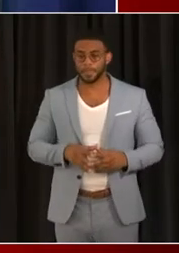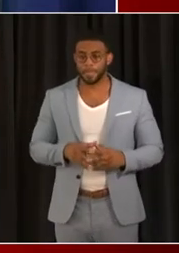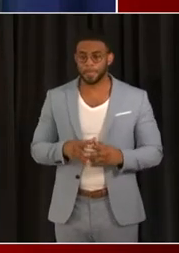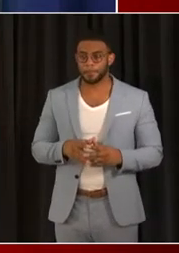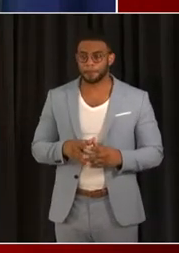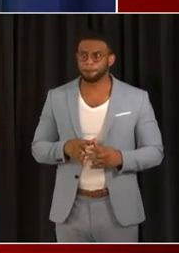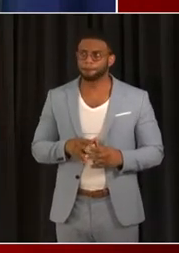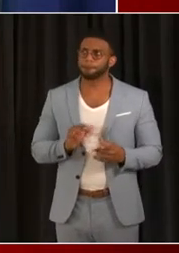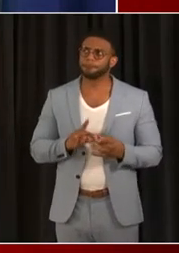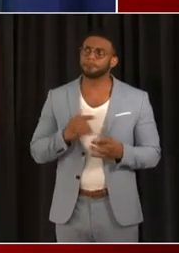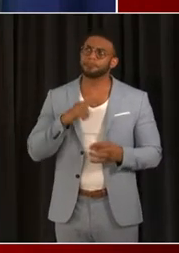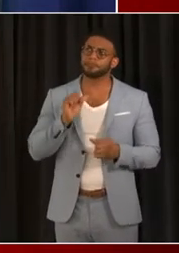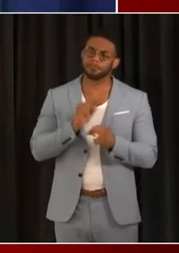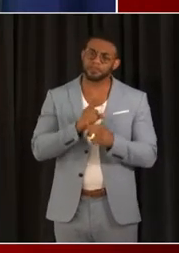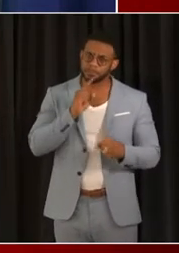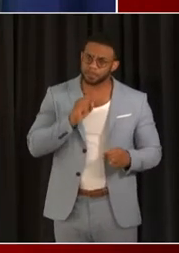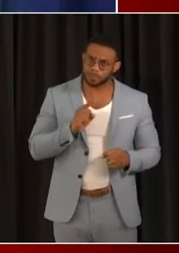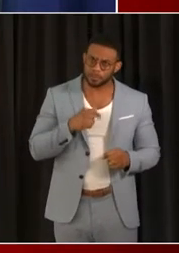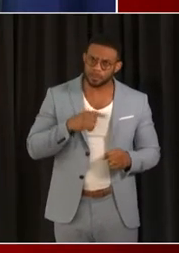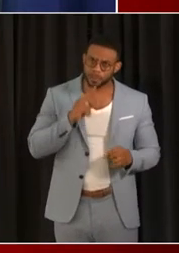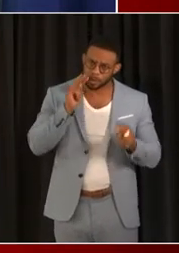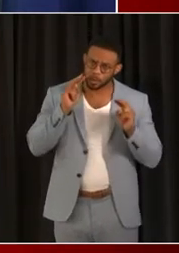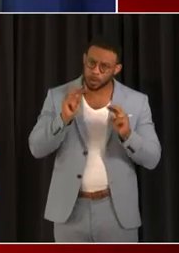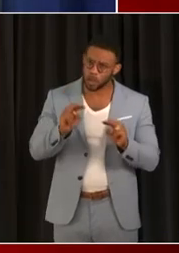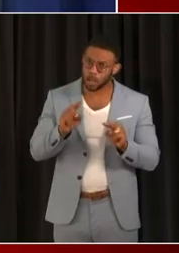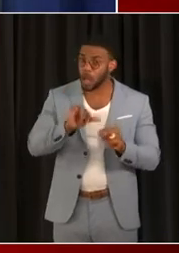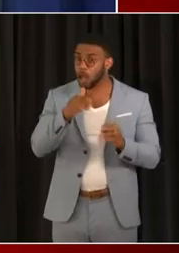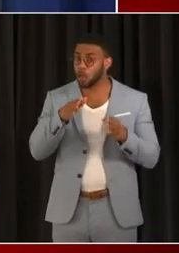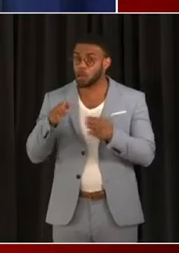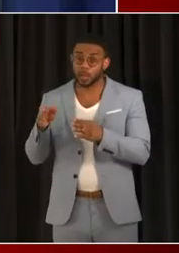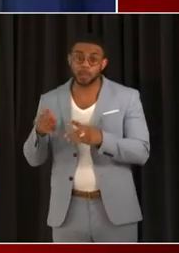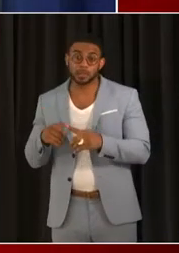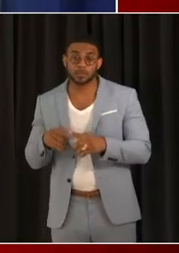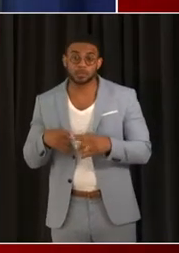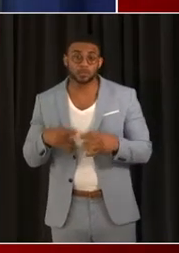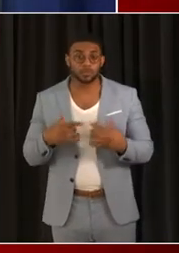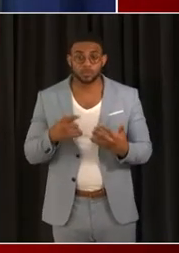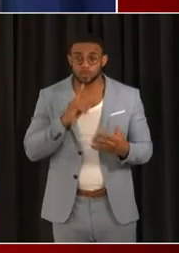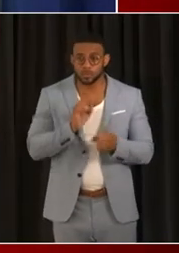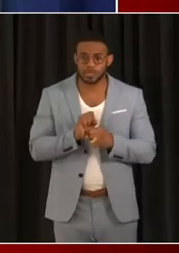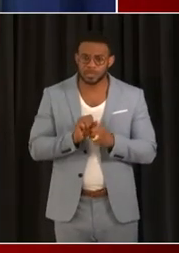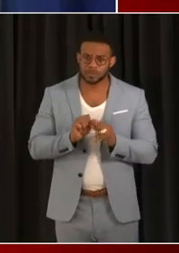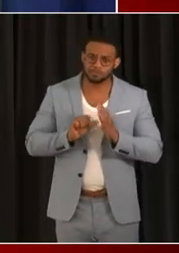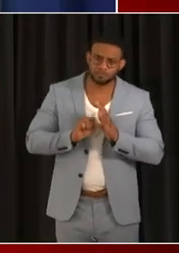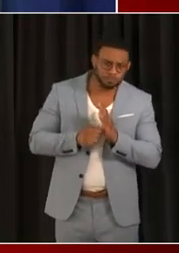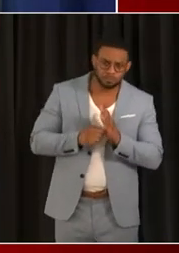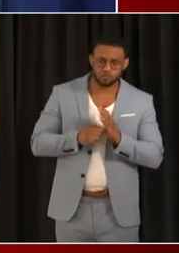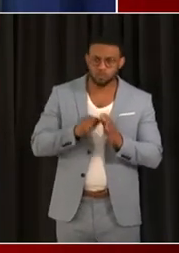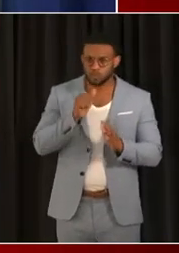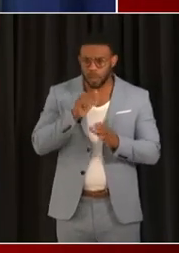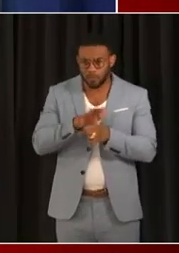Secondly, I'd say that we need to make sure that we are looking at just other ways to really push